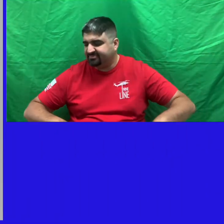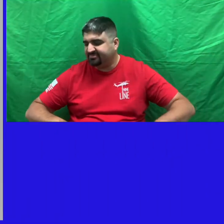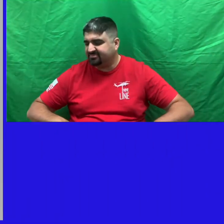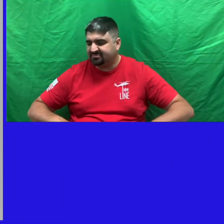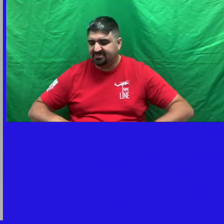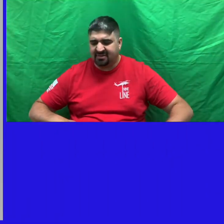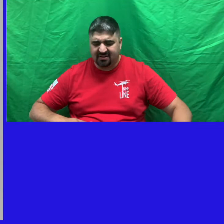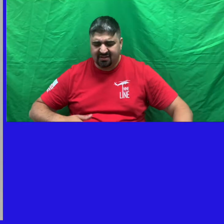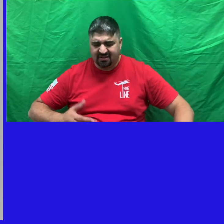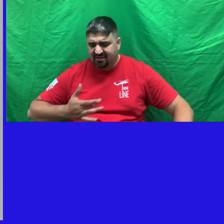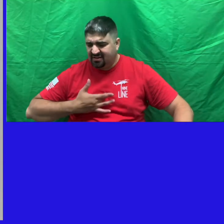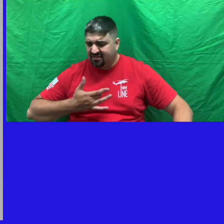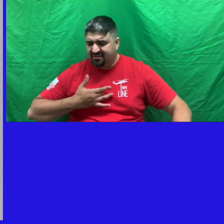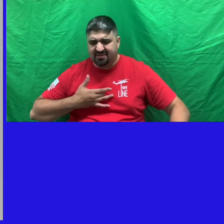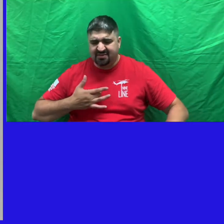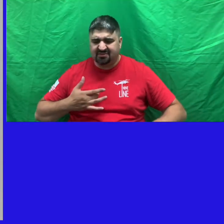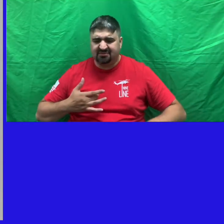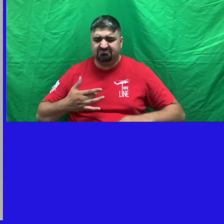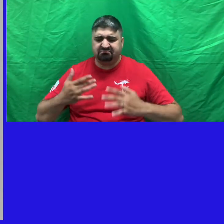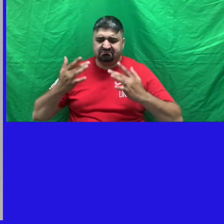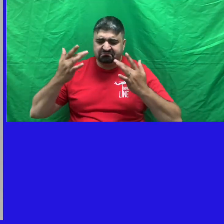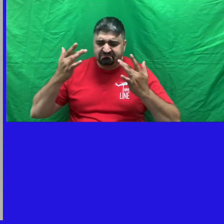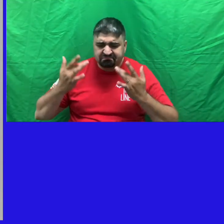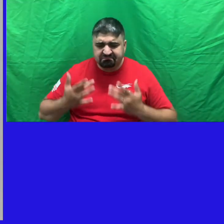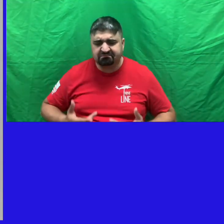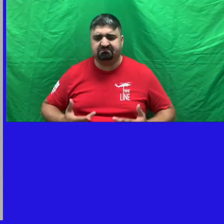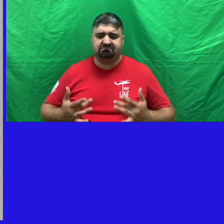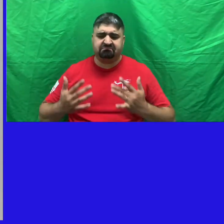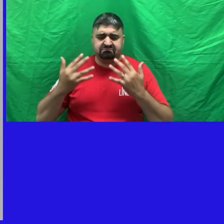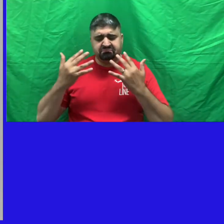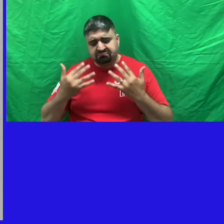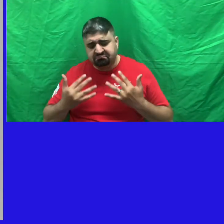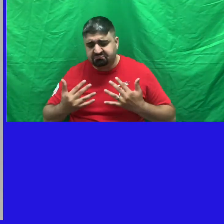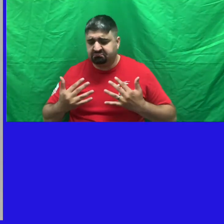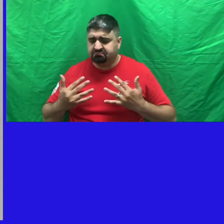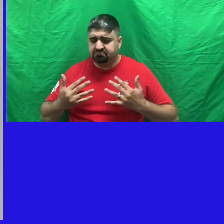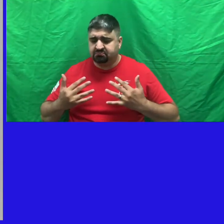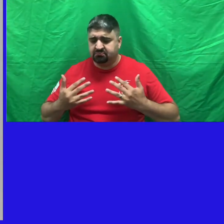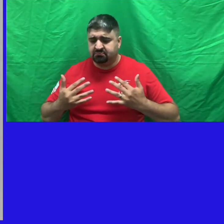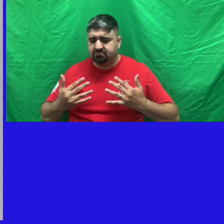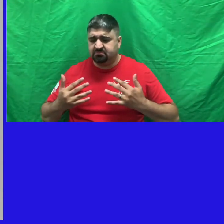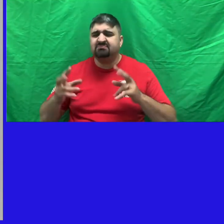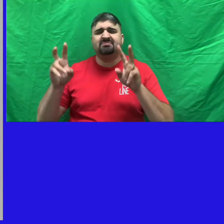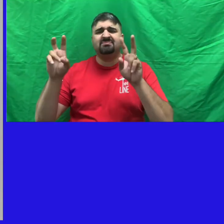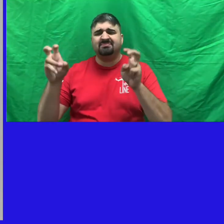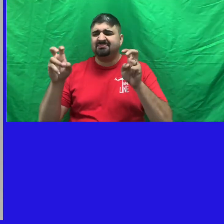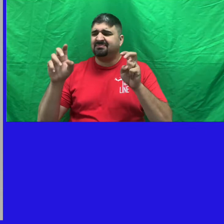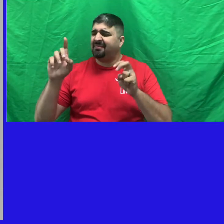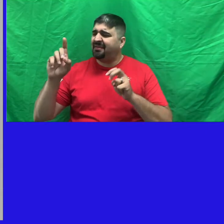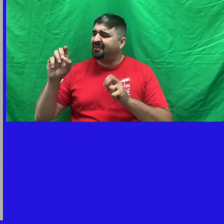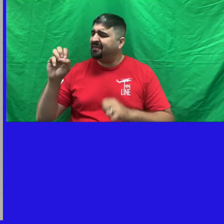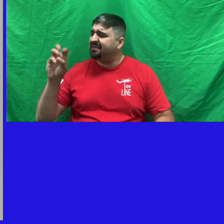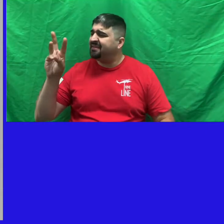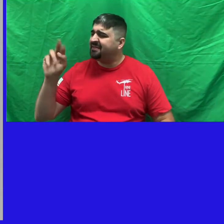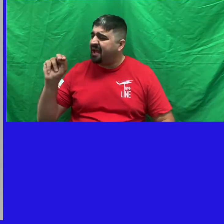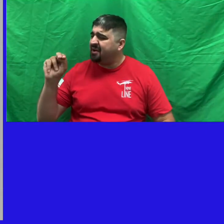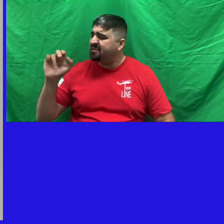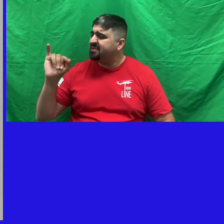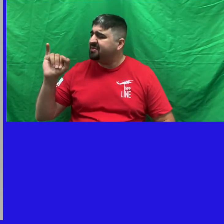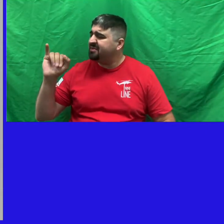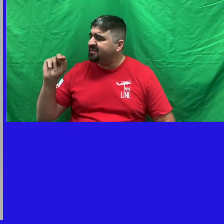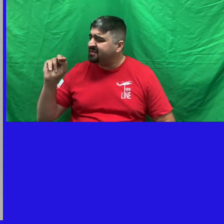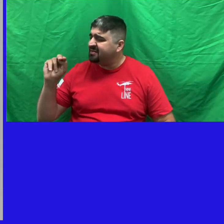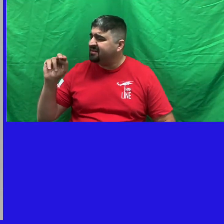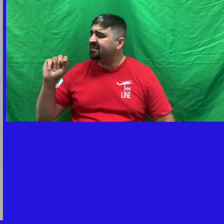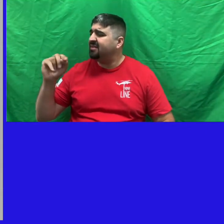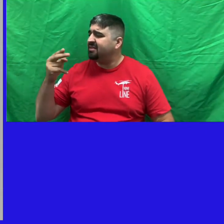"Bleh," said Toad. "I feel down in the dumps." "Why?" asked